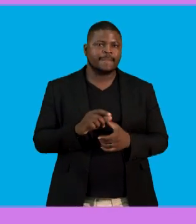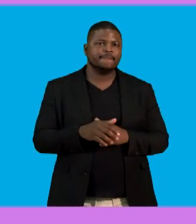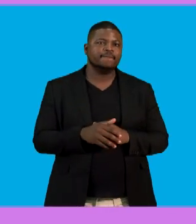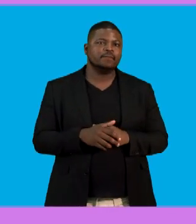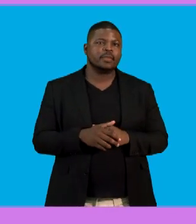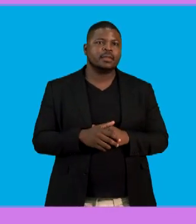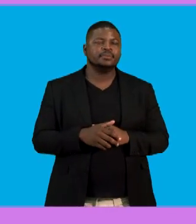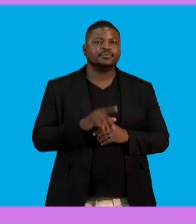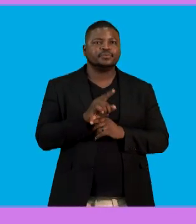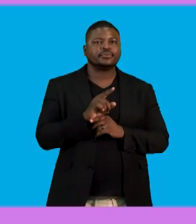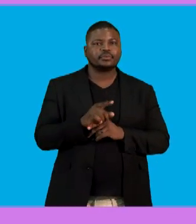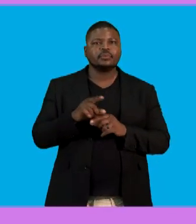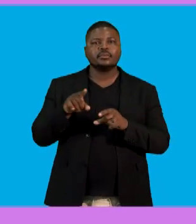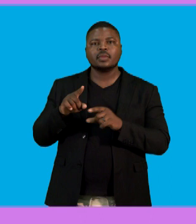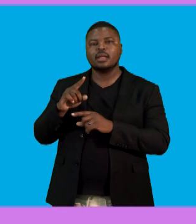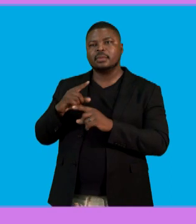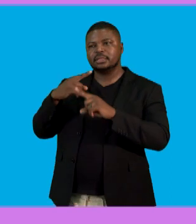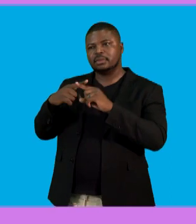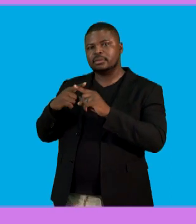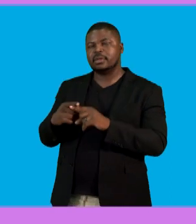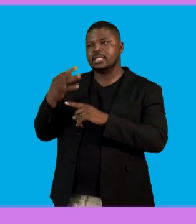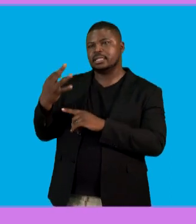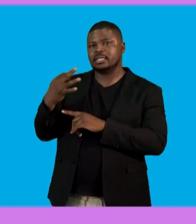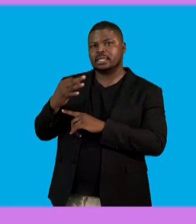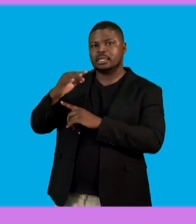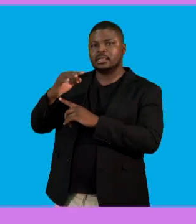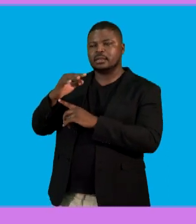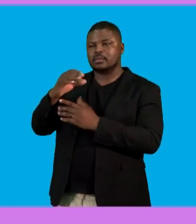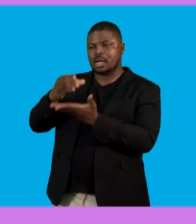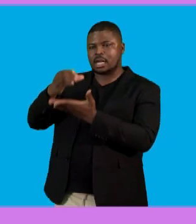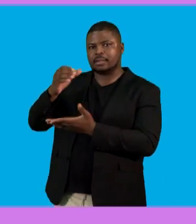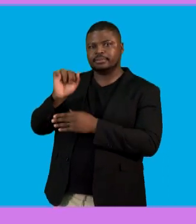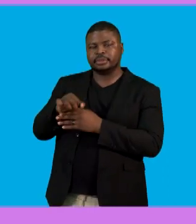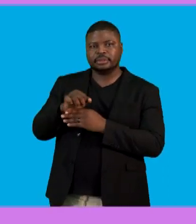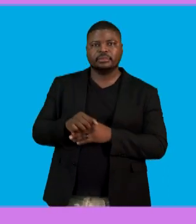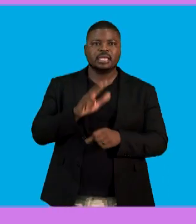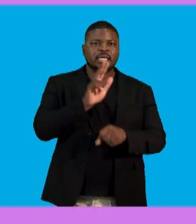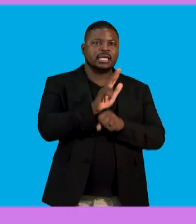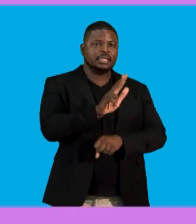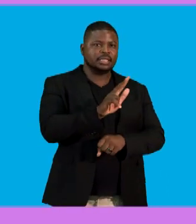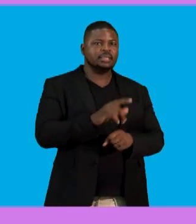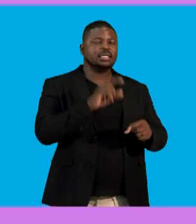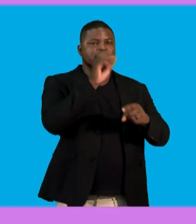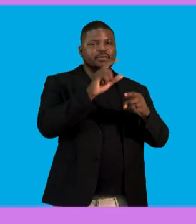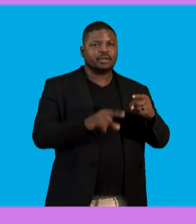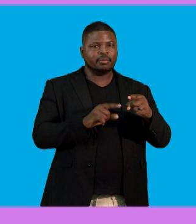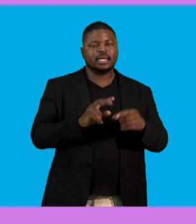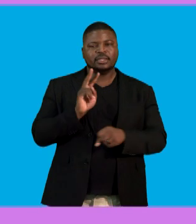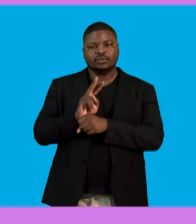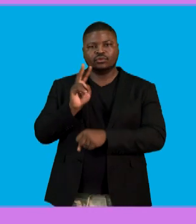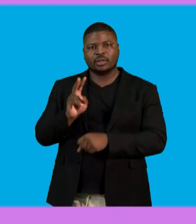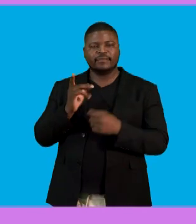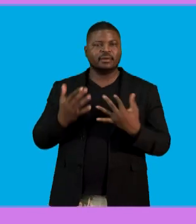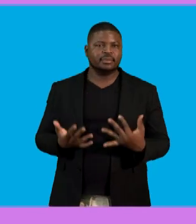unit that is not the same, which is 3 cups. So what is 18 divided by 12? 18 divided